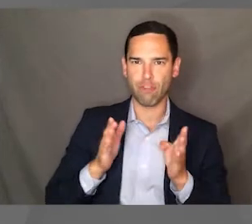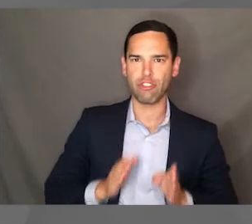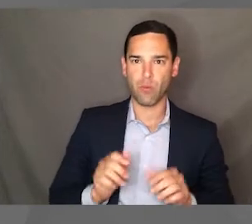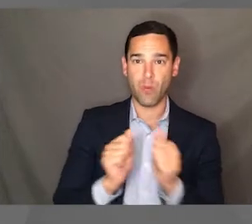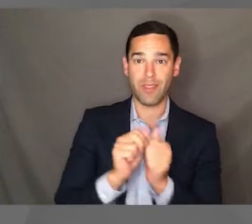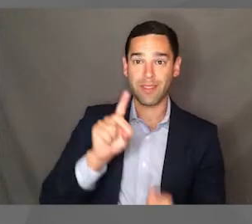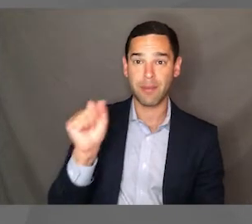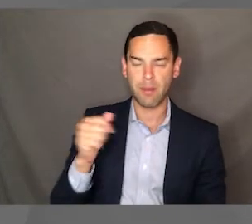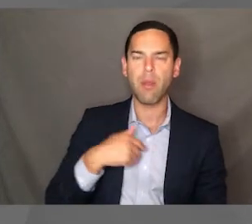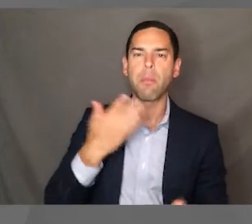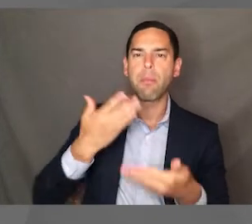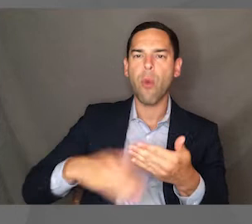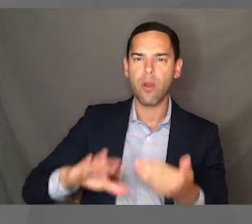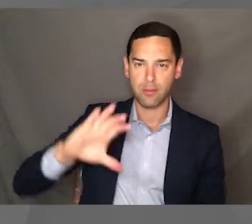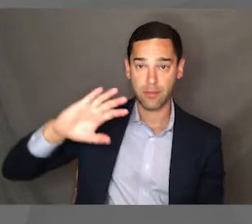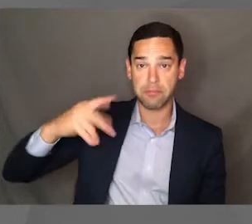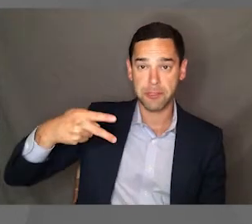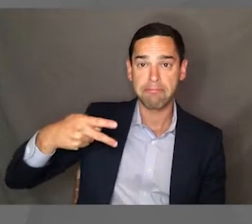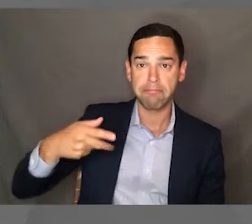cerebral palsy, and